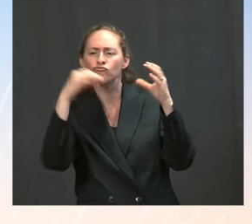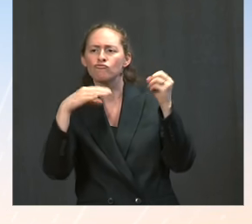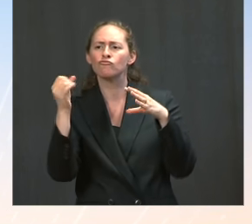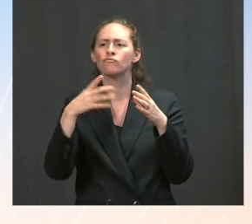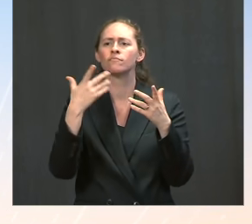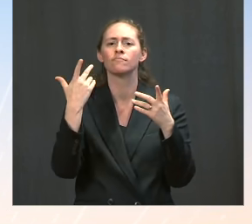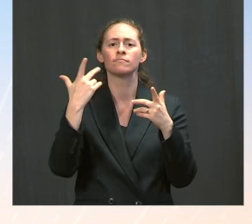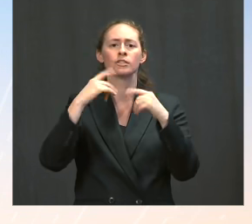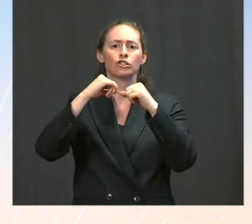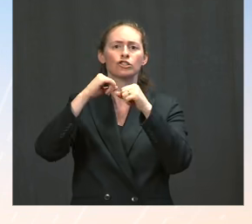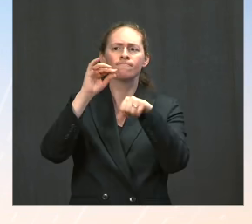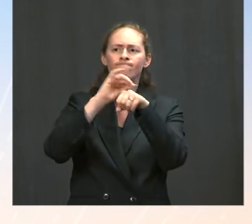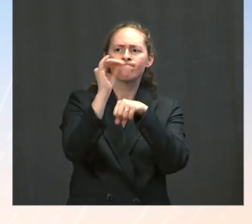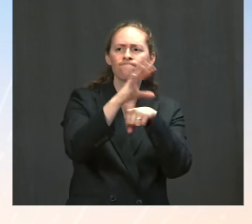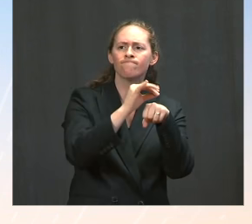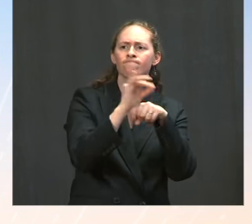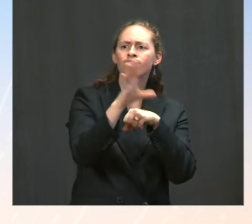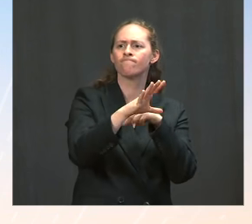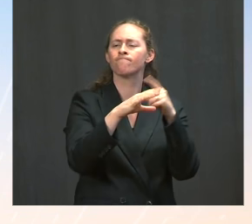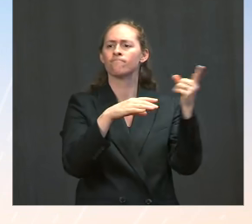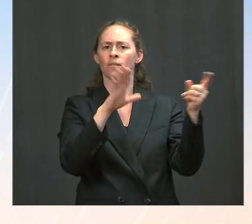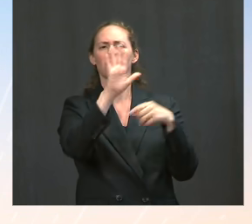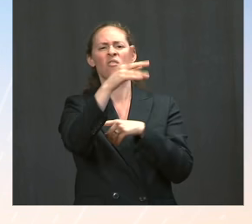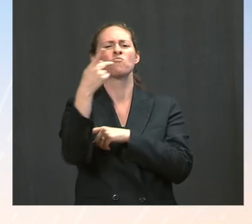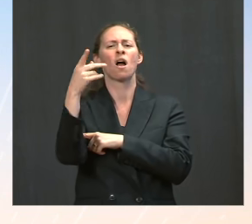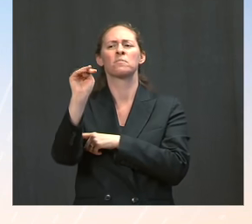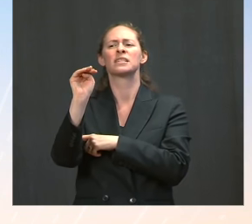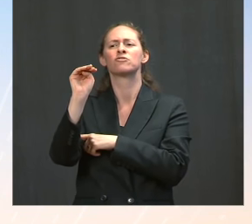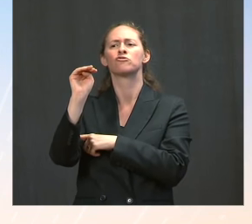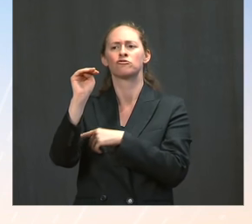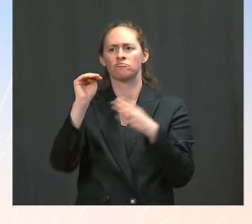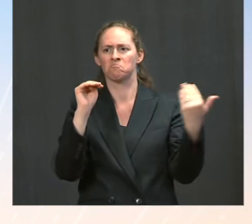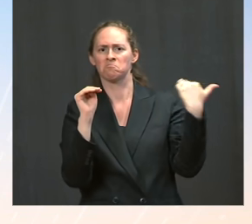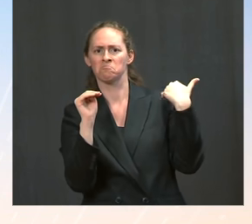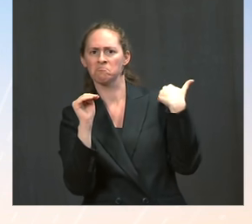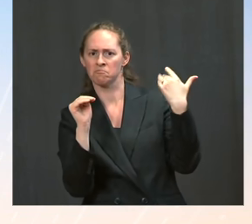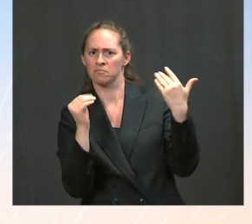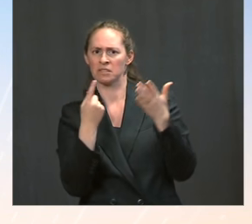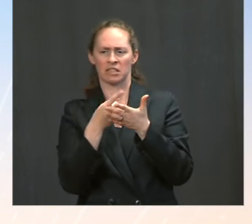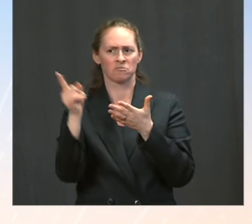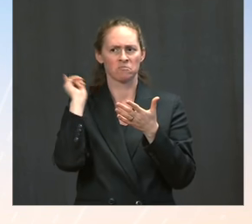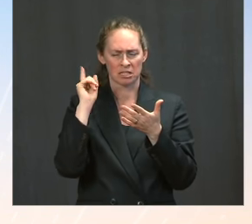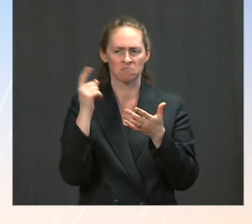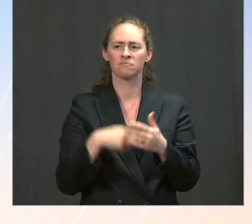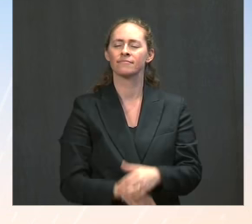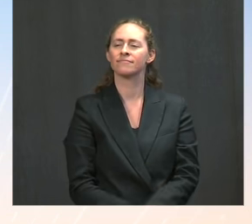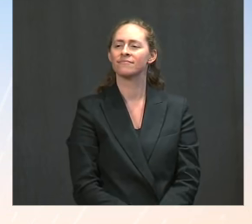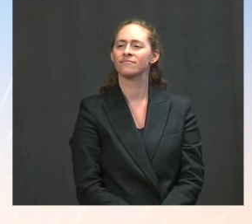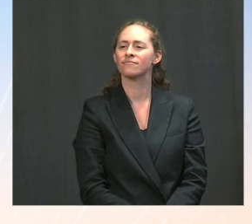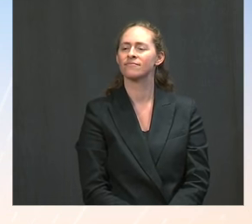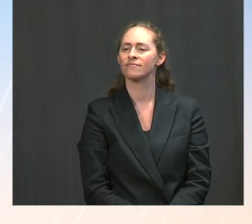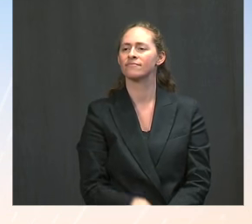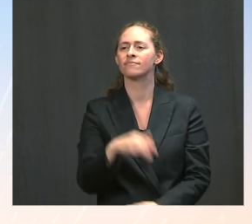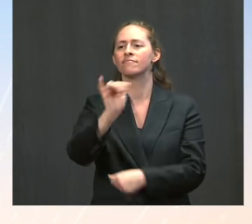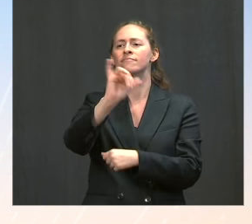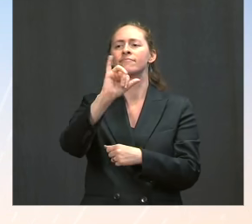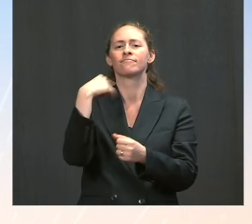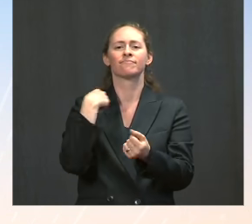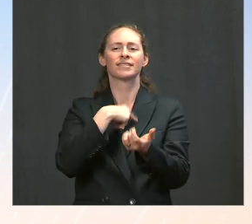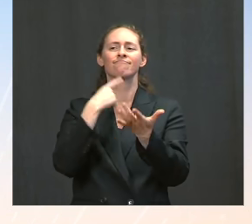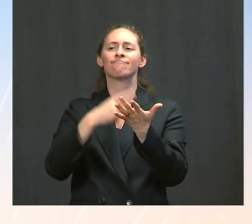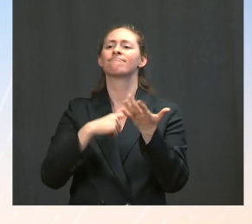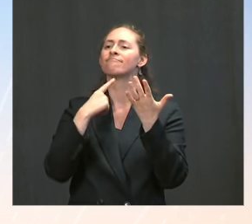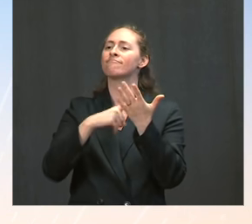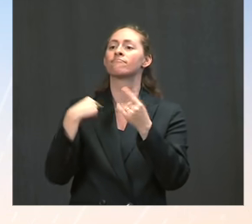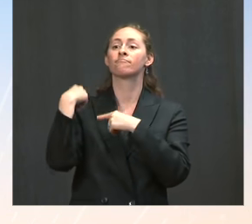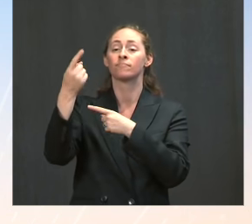the Prime Minister spoke to last week. I also noted that we are in ongoing discussions with them. The Prime Minister is going to be here next week, but